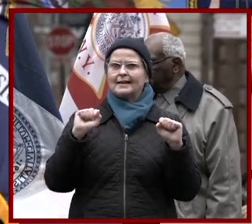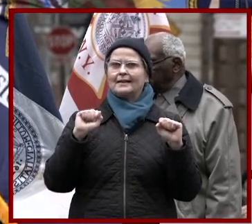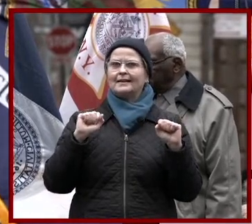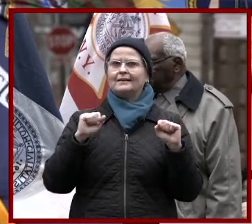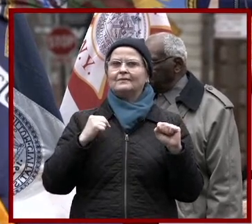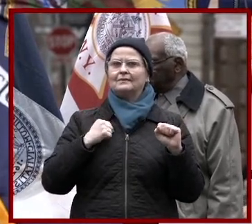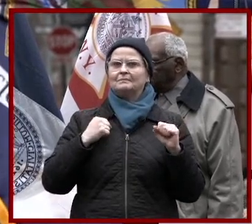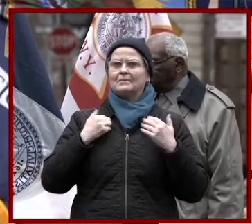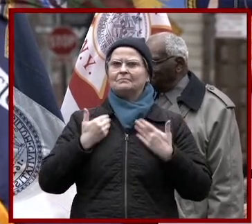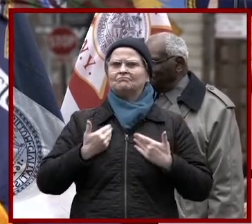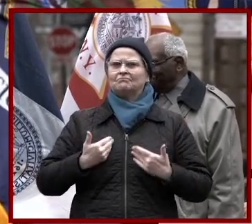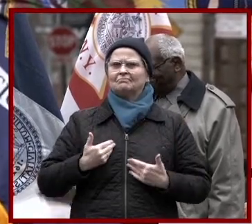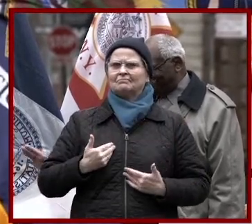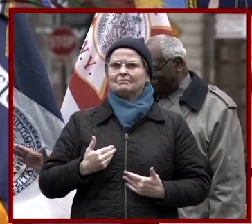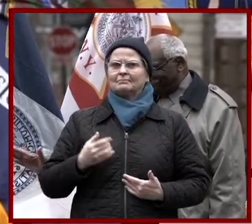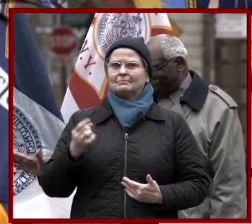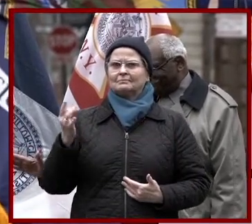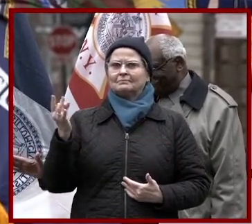saved a